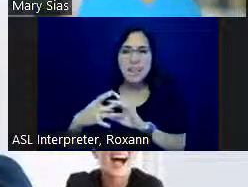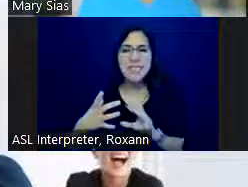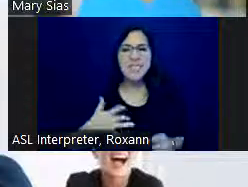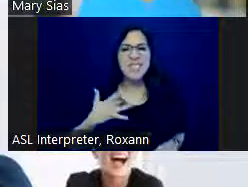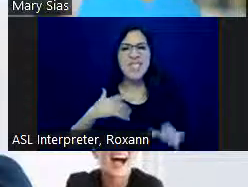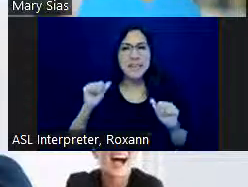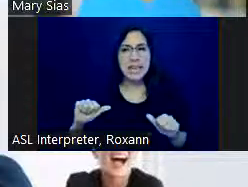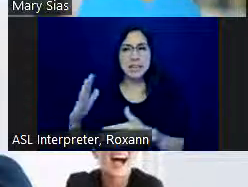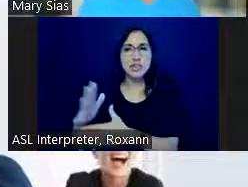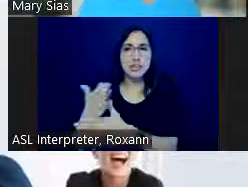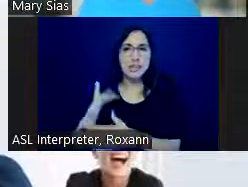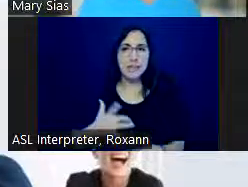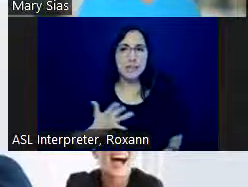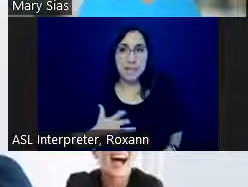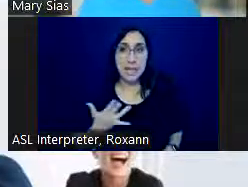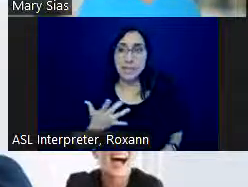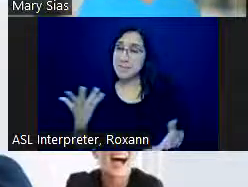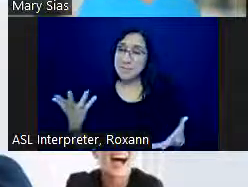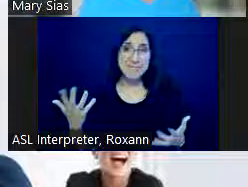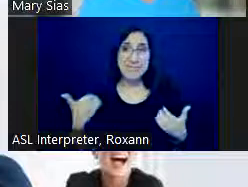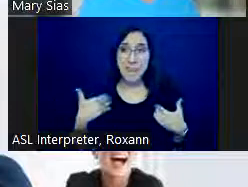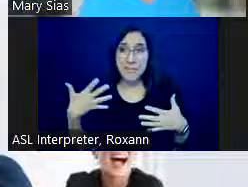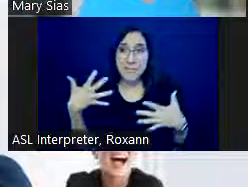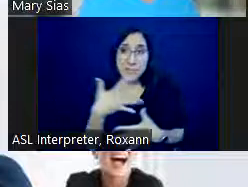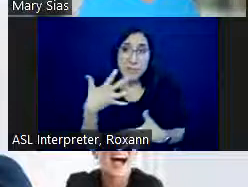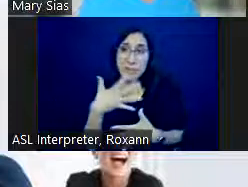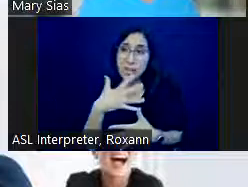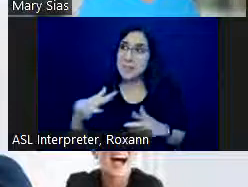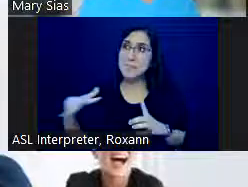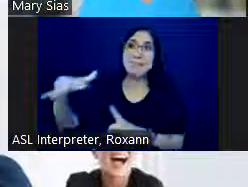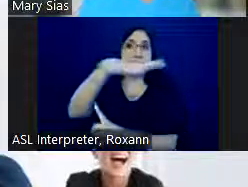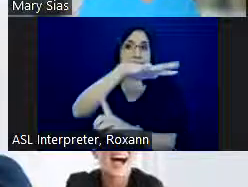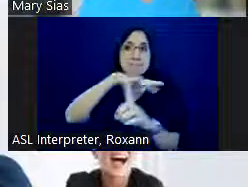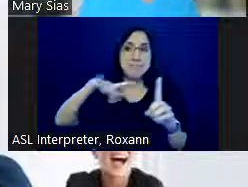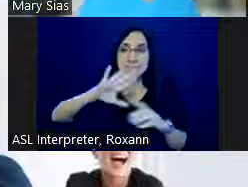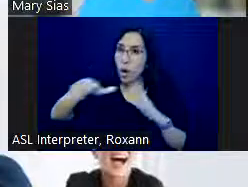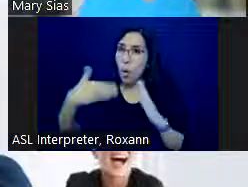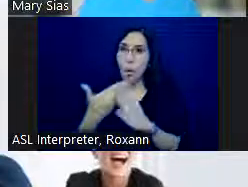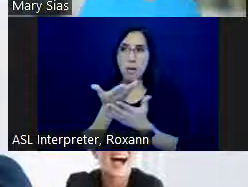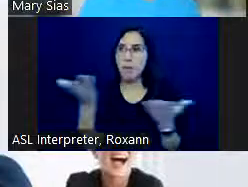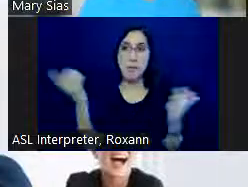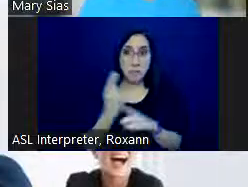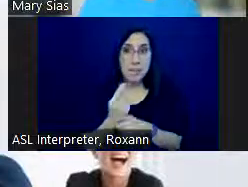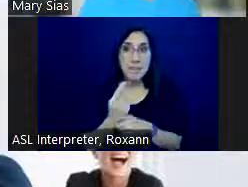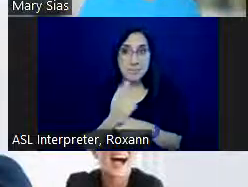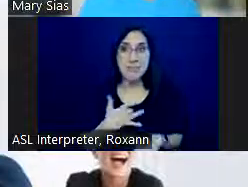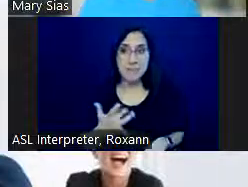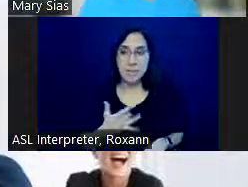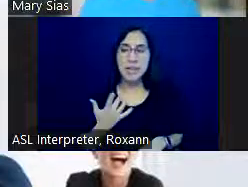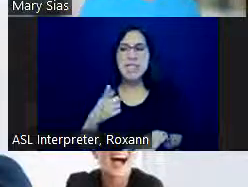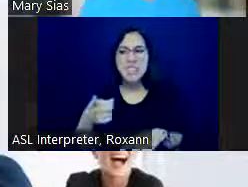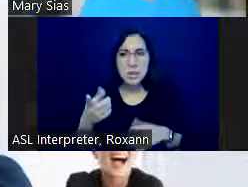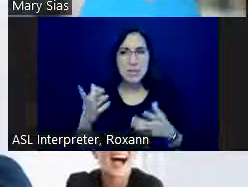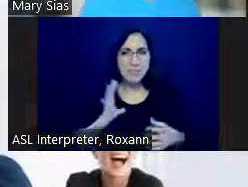side. There's fears everywhere. So there's that opportunity to engage in conversation during